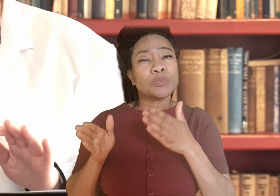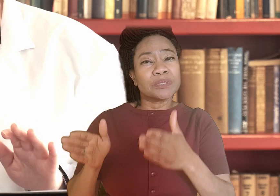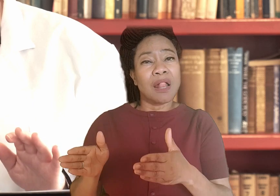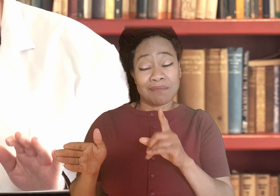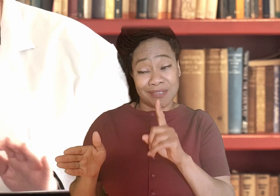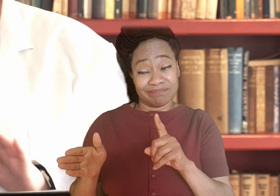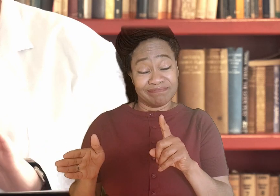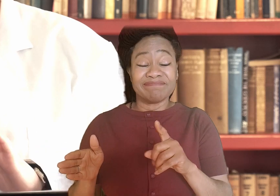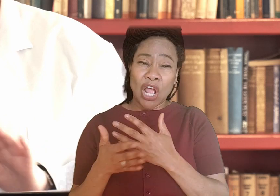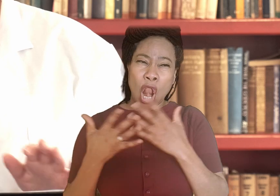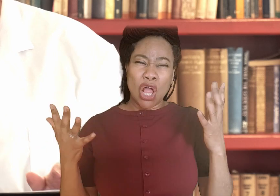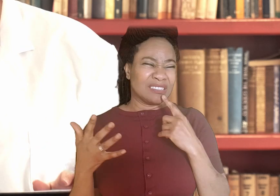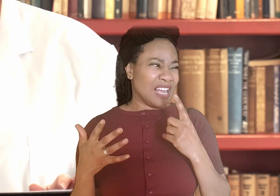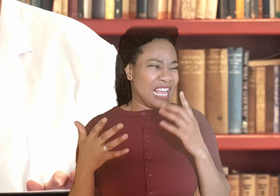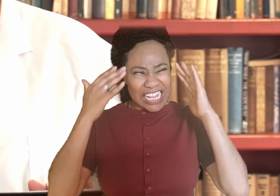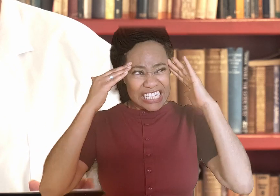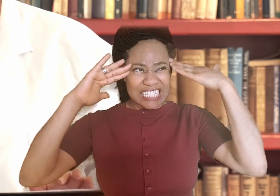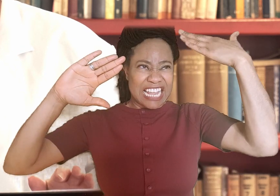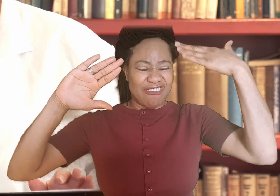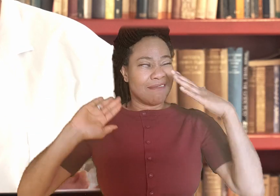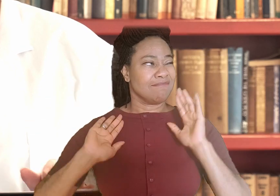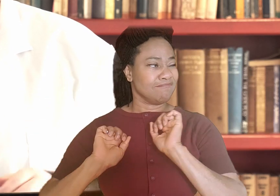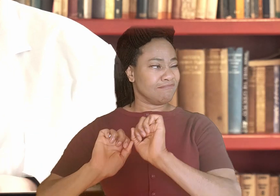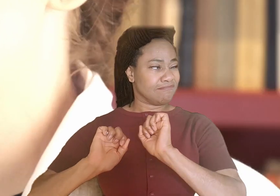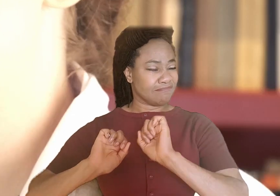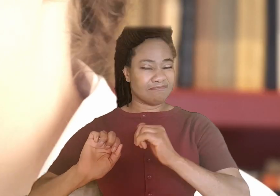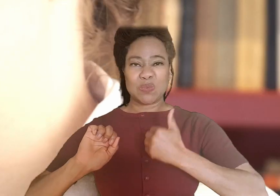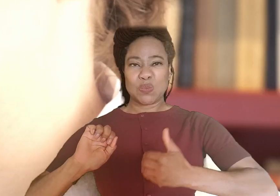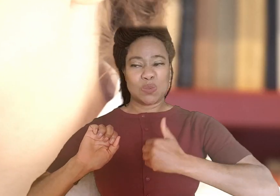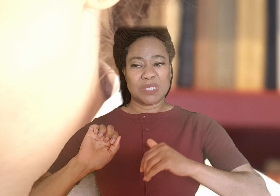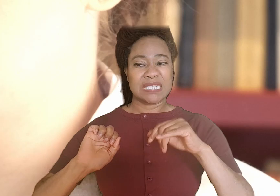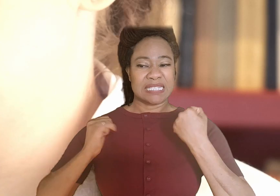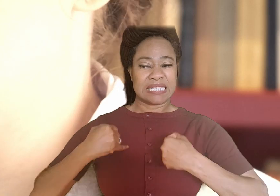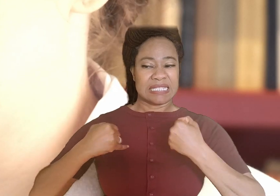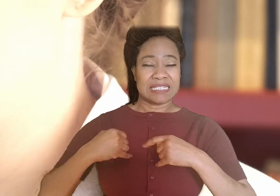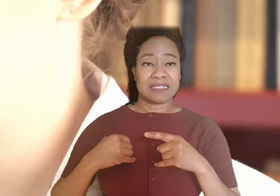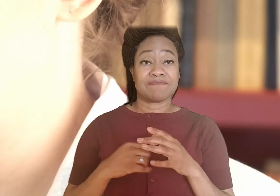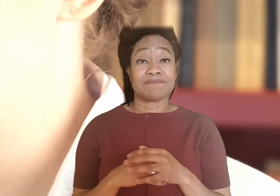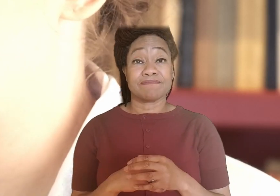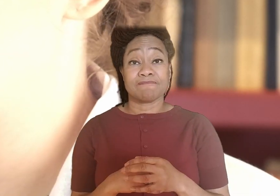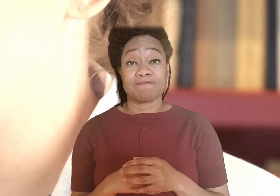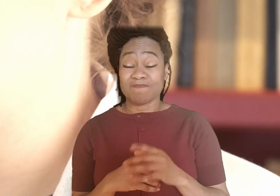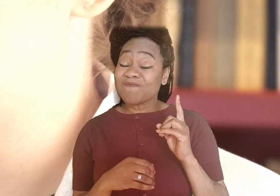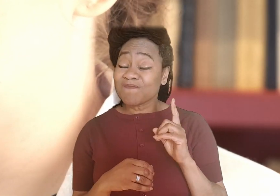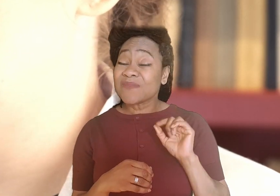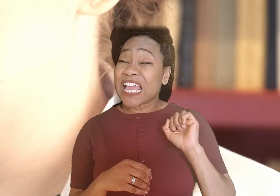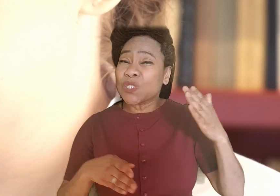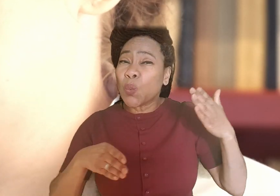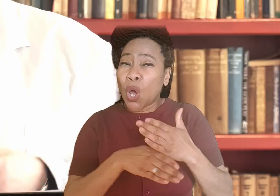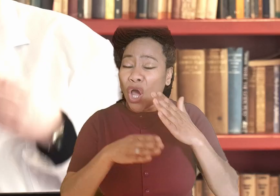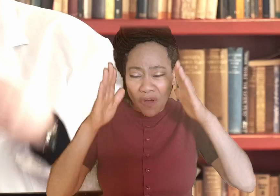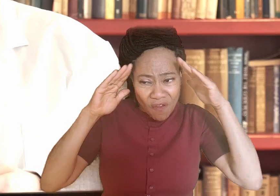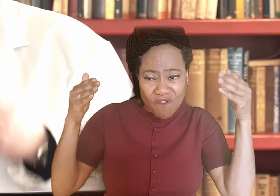still denied hysteria as anything other than a woman's disease. Charcot was ridiculed in his own life for his work in